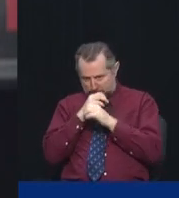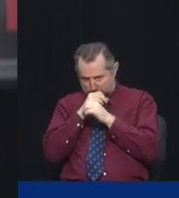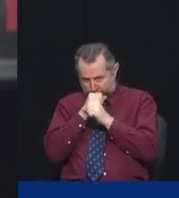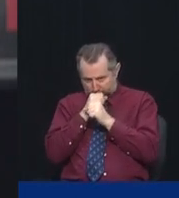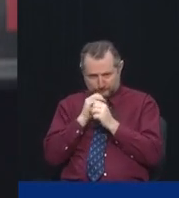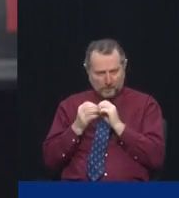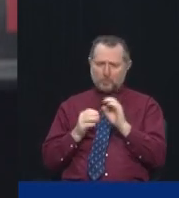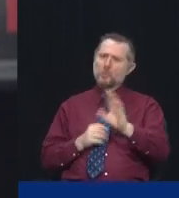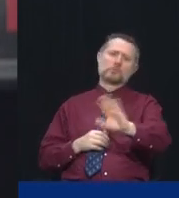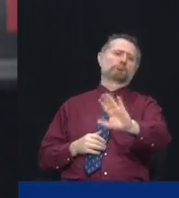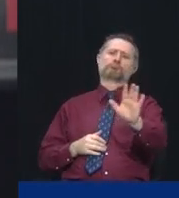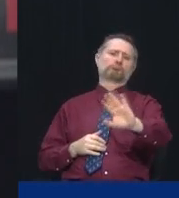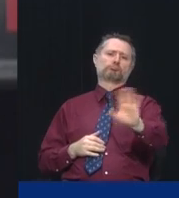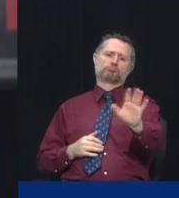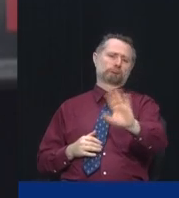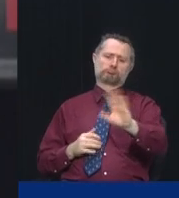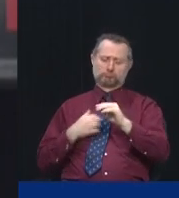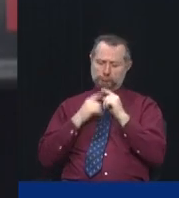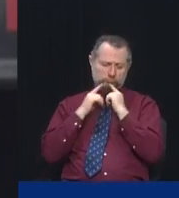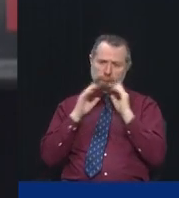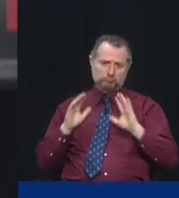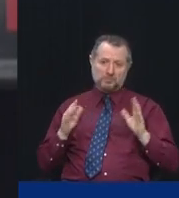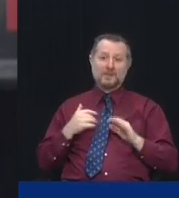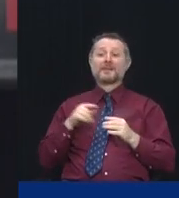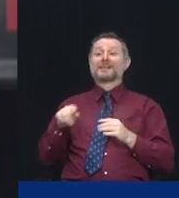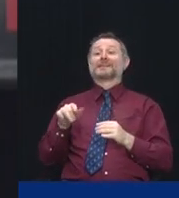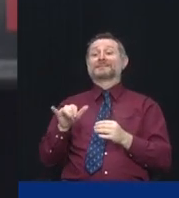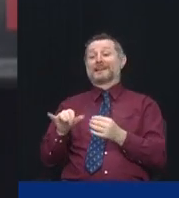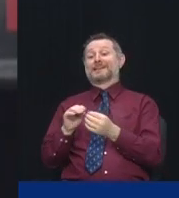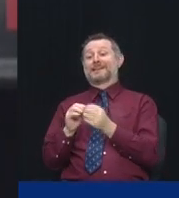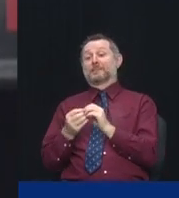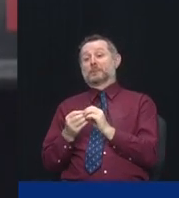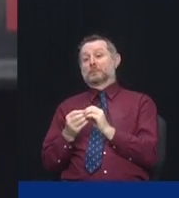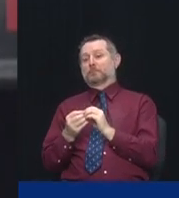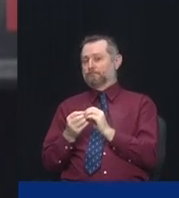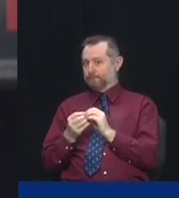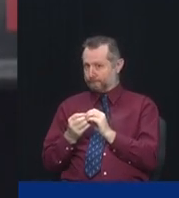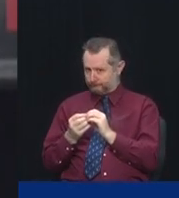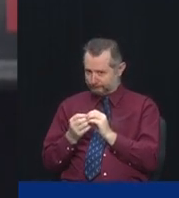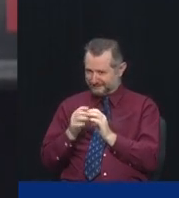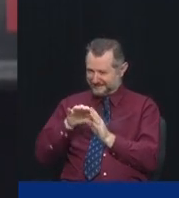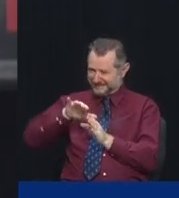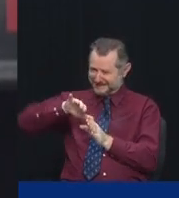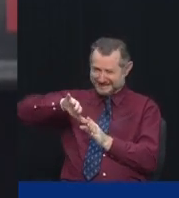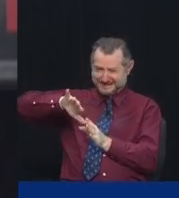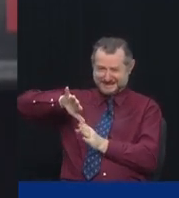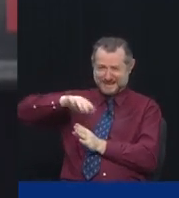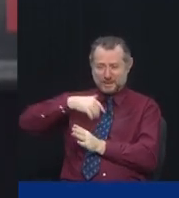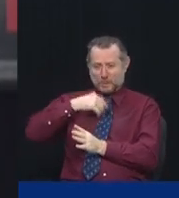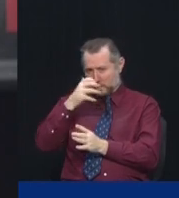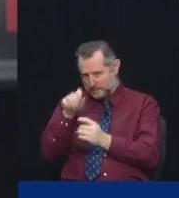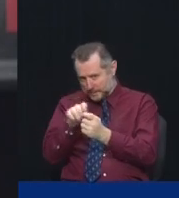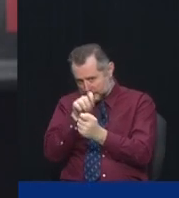because it wasn't about the number, it was about the accuracy of the number. For